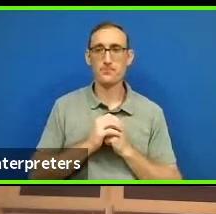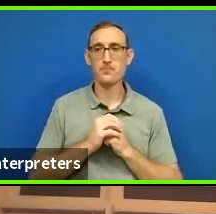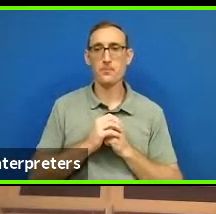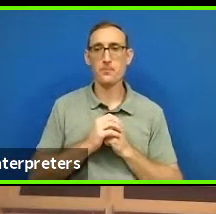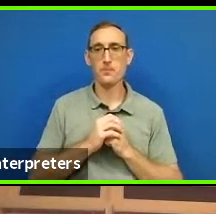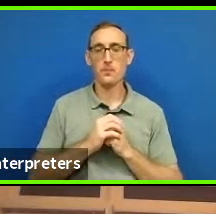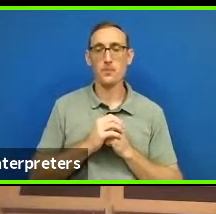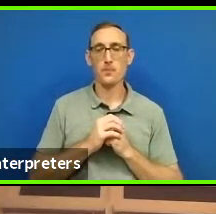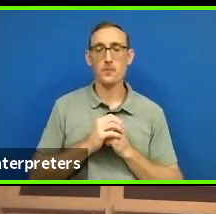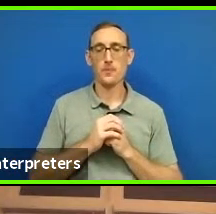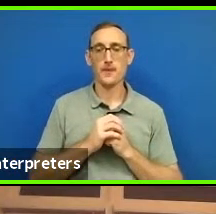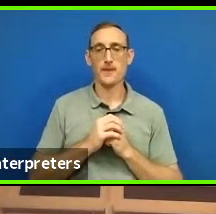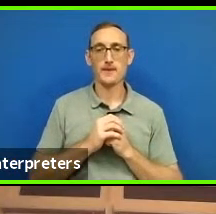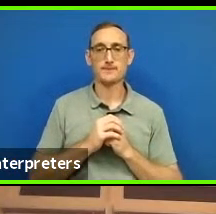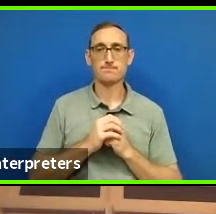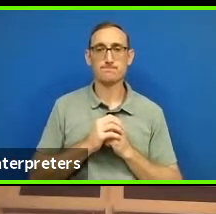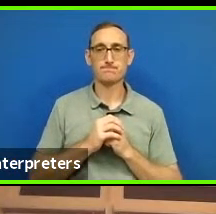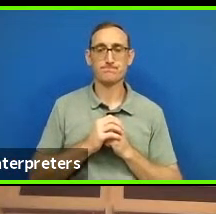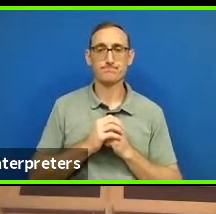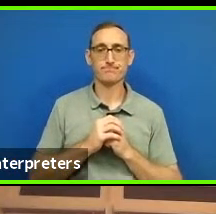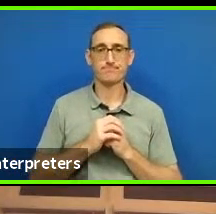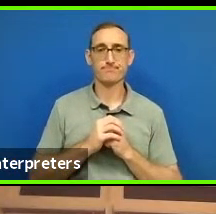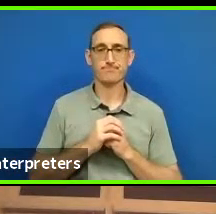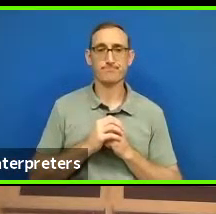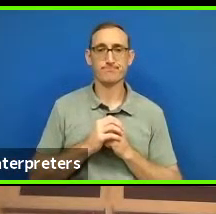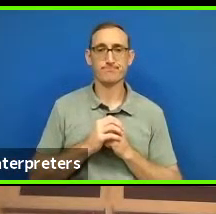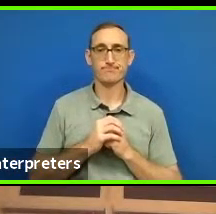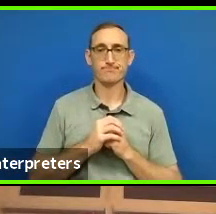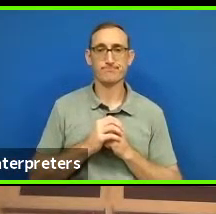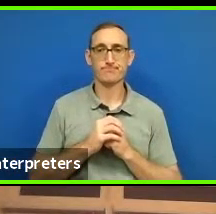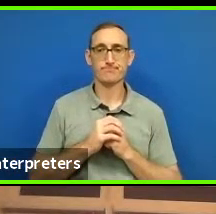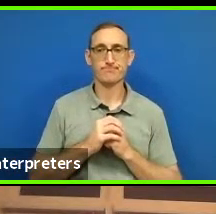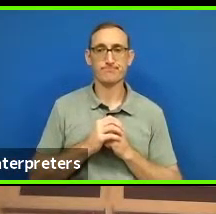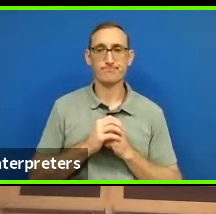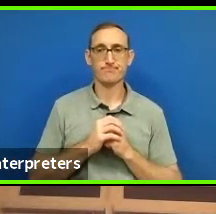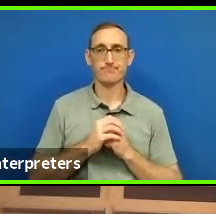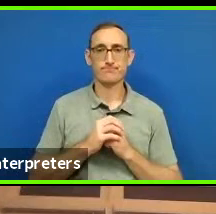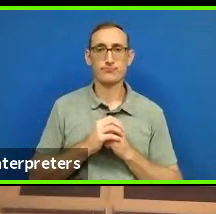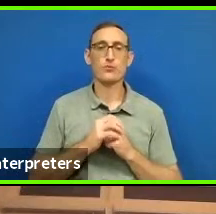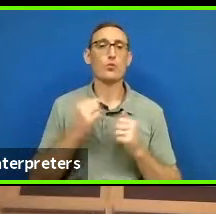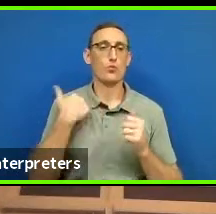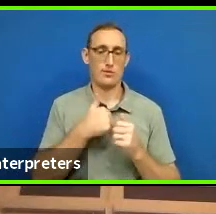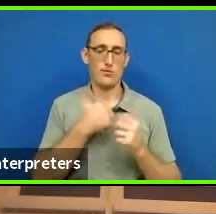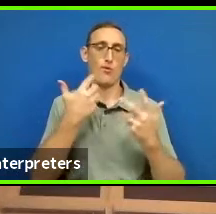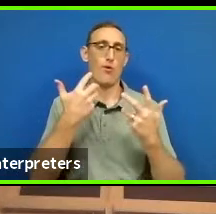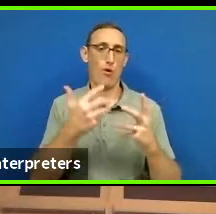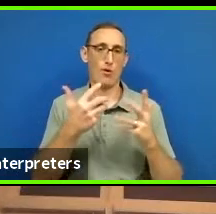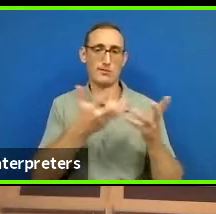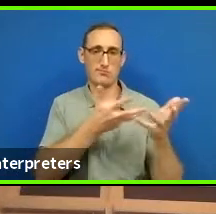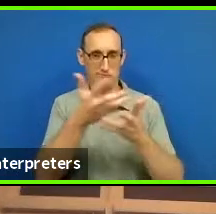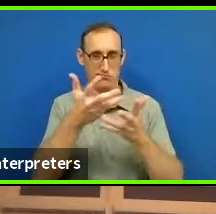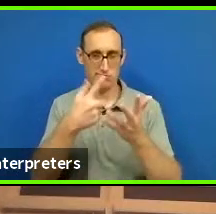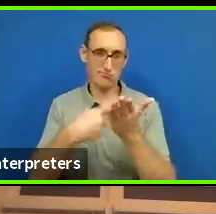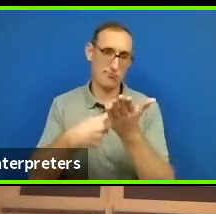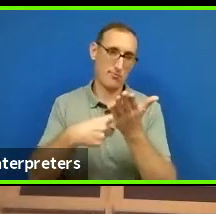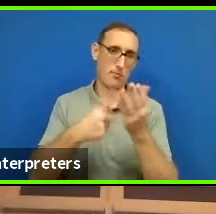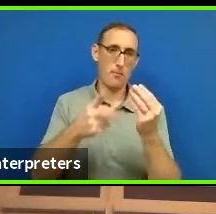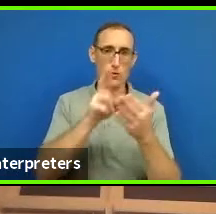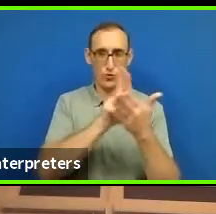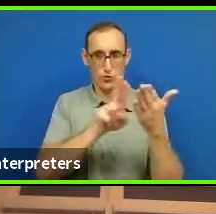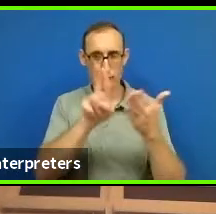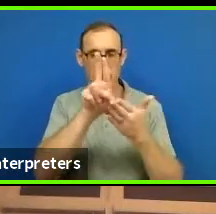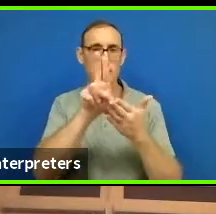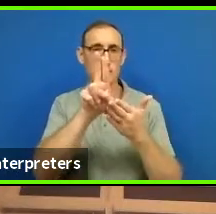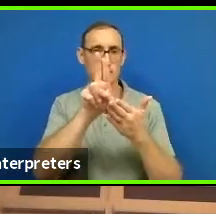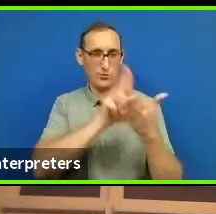spoken significantly about university and the university effect, and what we don't know is how much